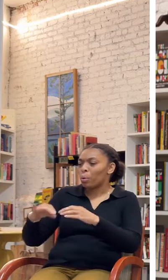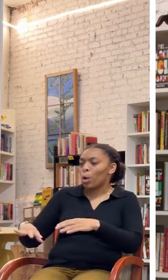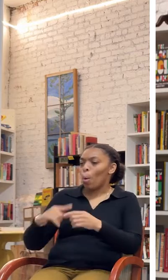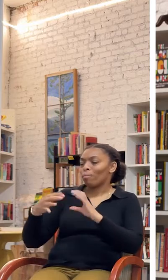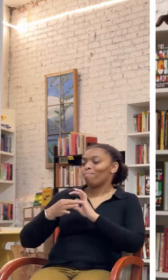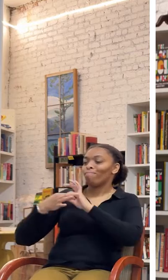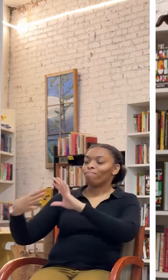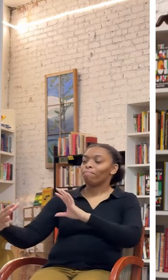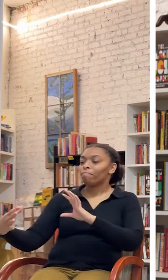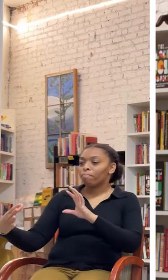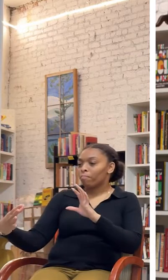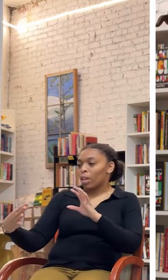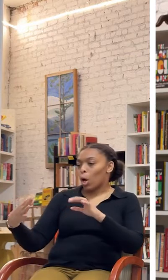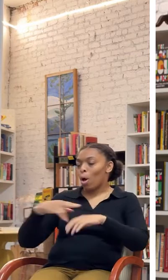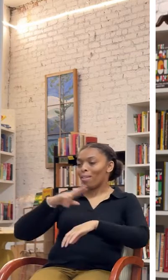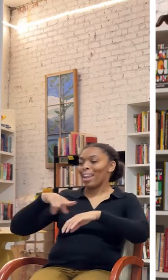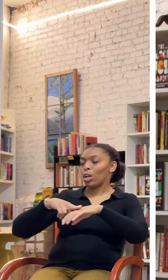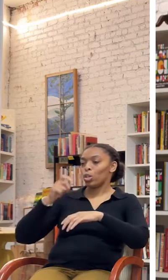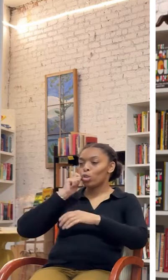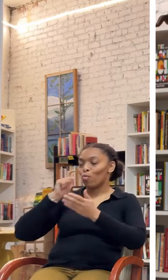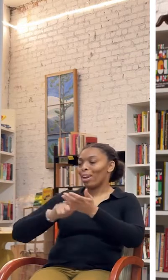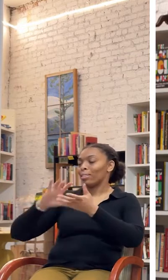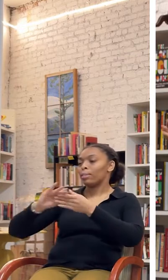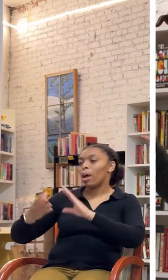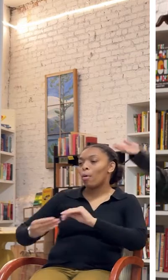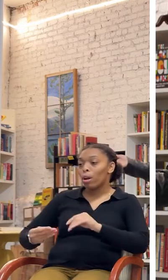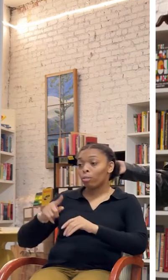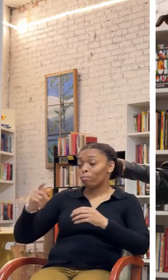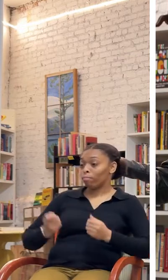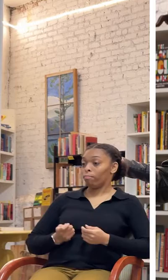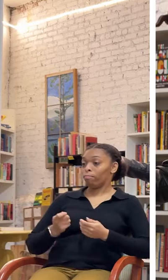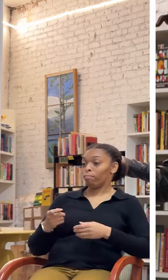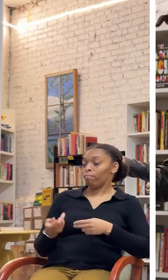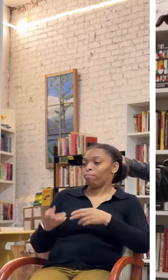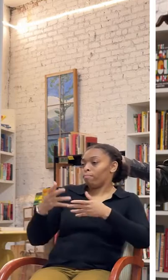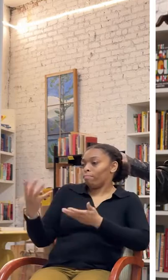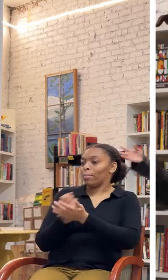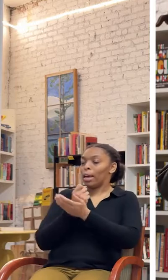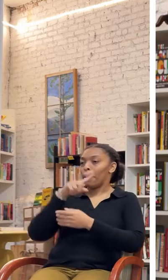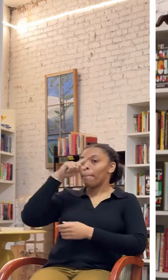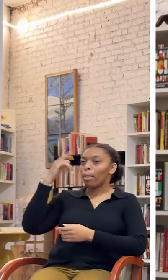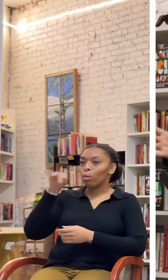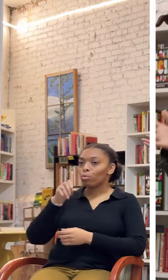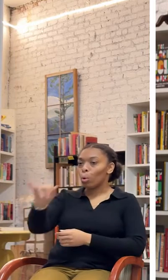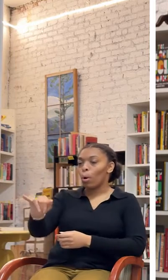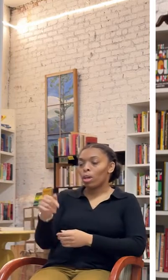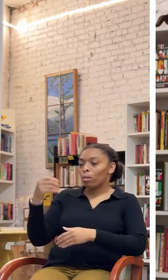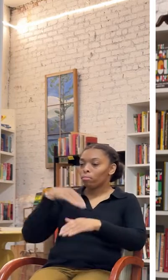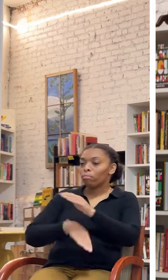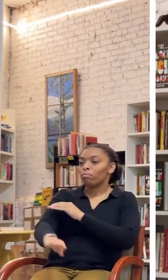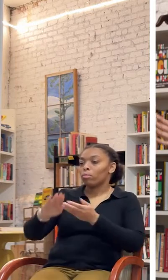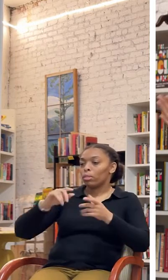let go of this like nationalist, racist narrative? You gain Black joy, right? You gain entry into a